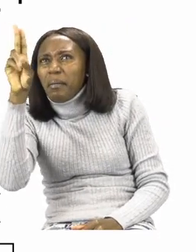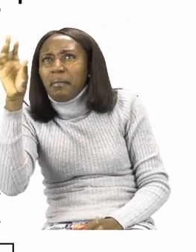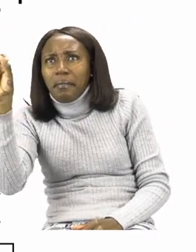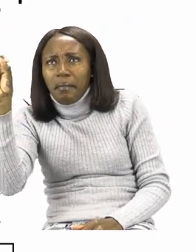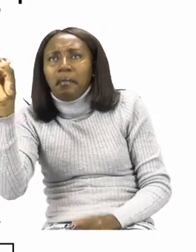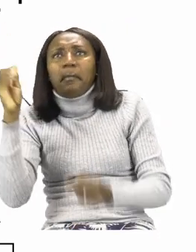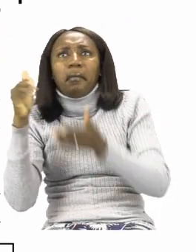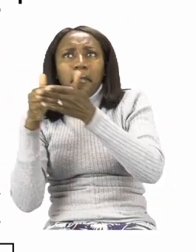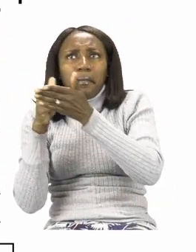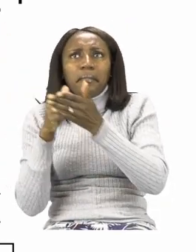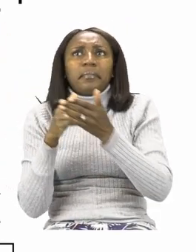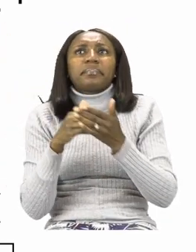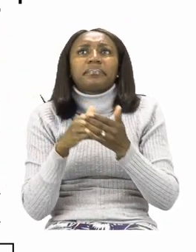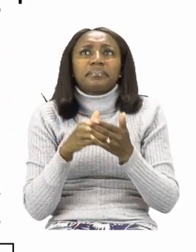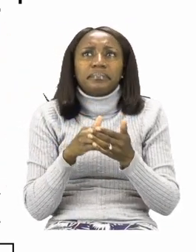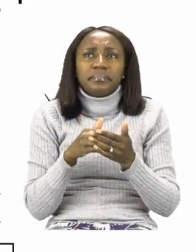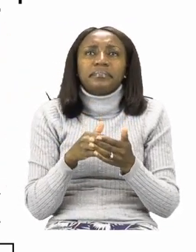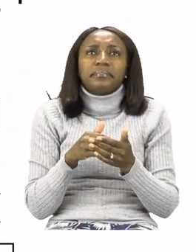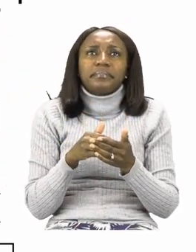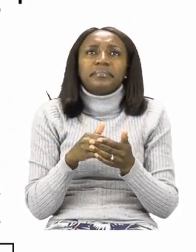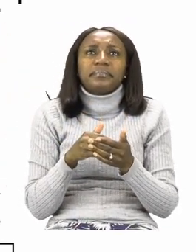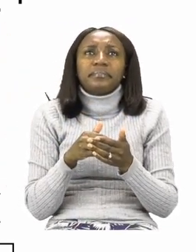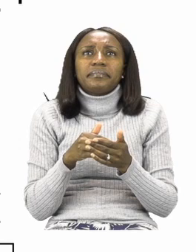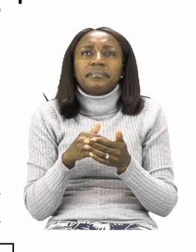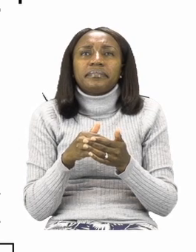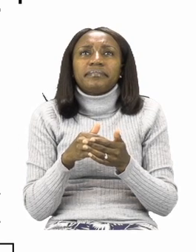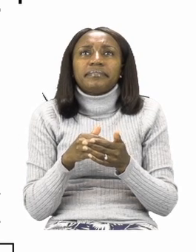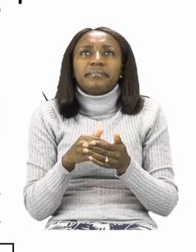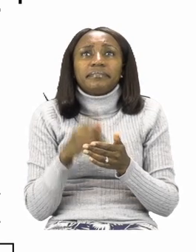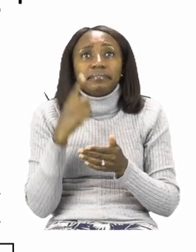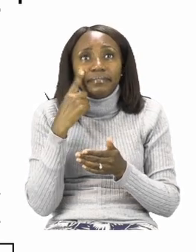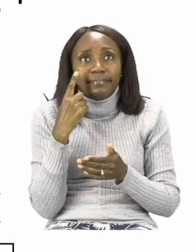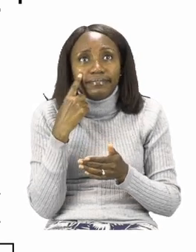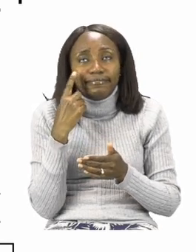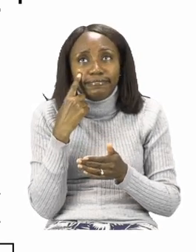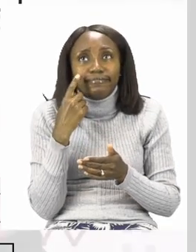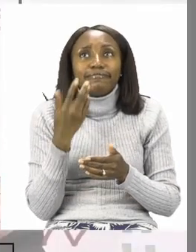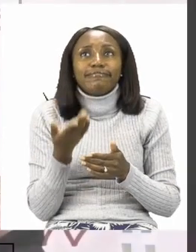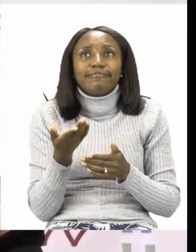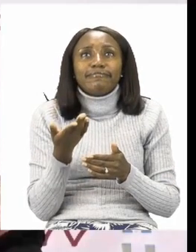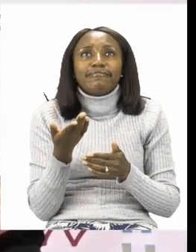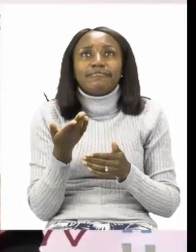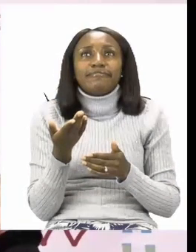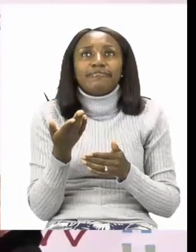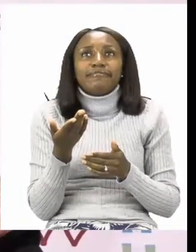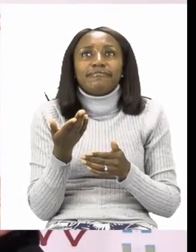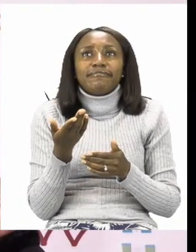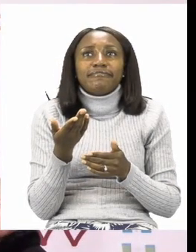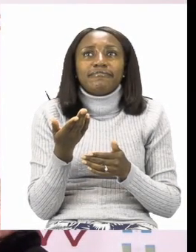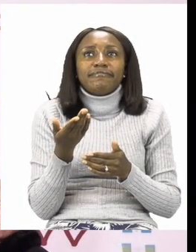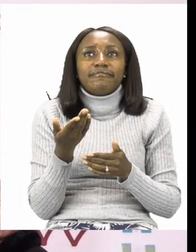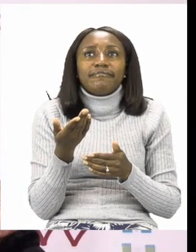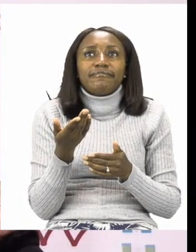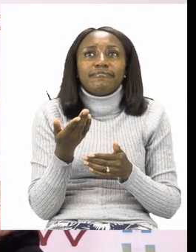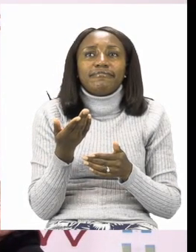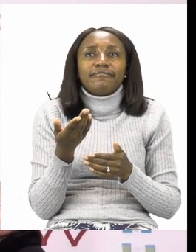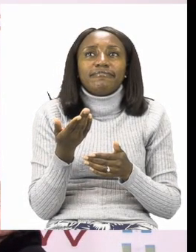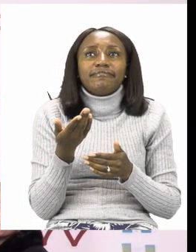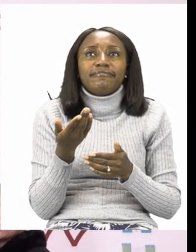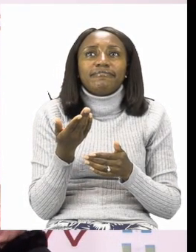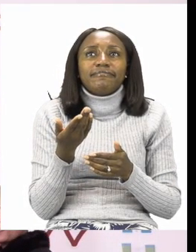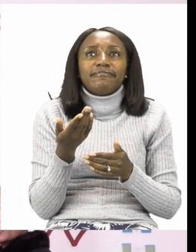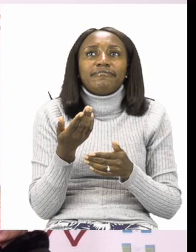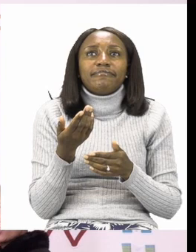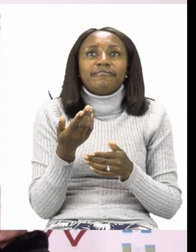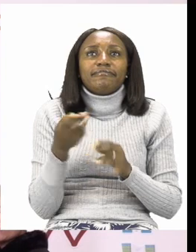to 20. On the board here, you will see we are going to use